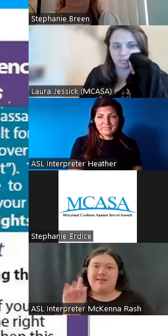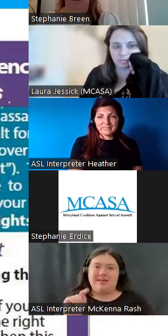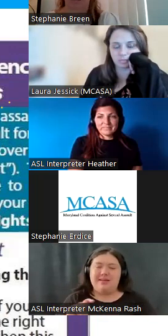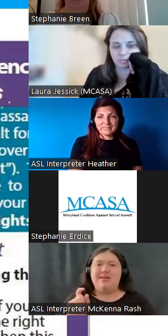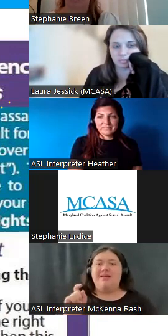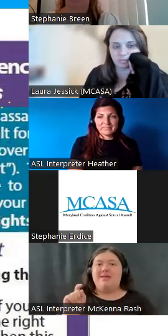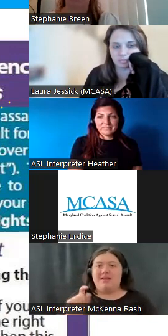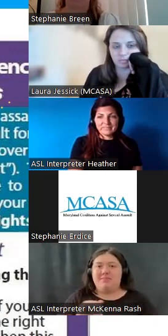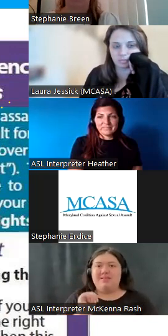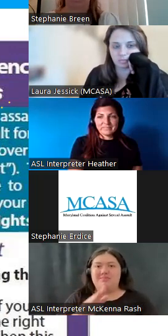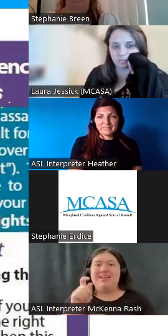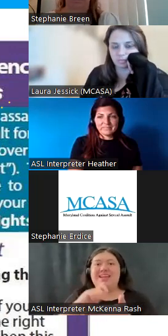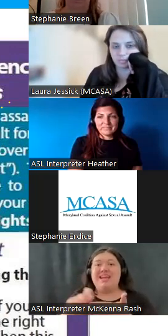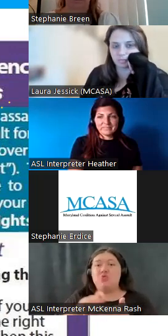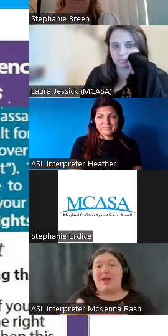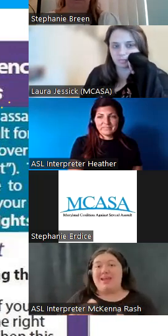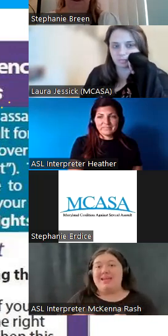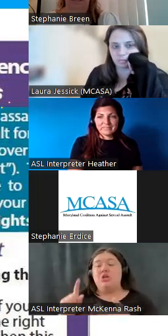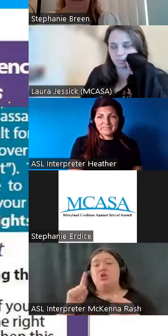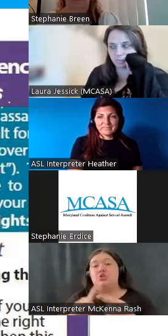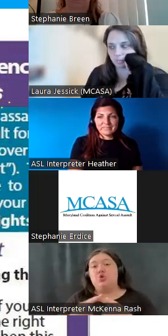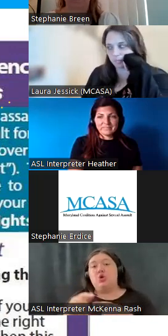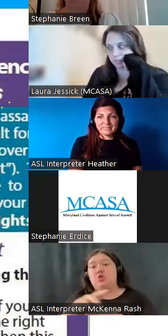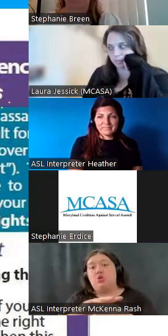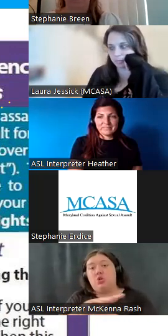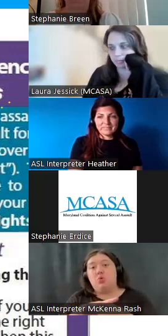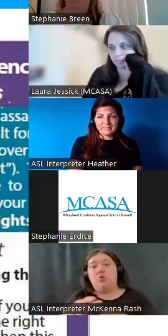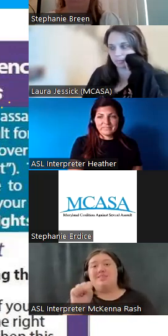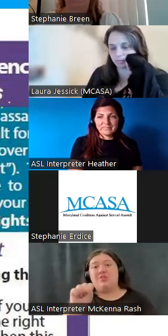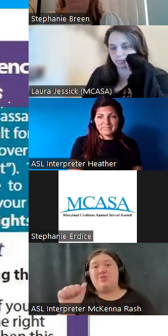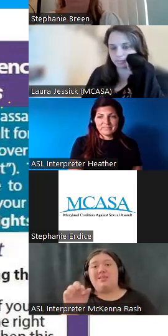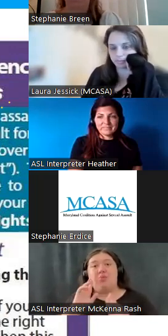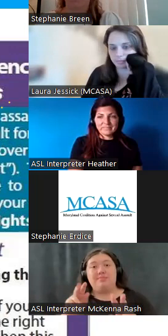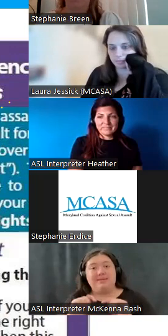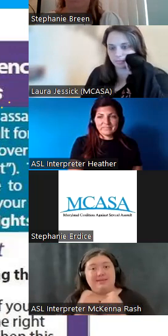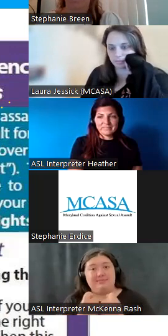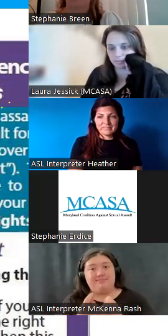submitted in writing to the local sexual assault response team.